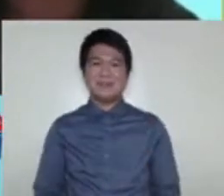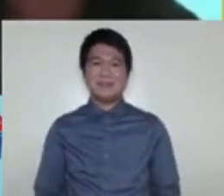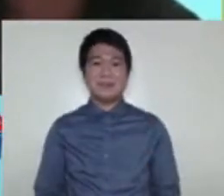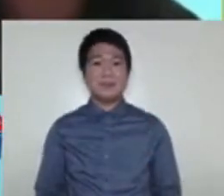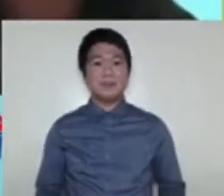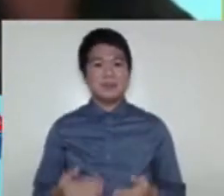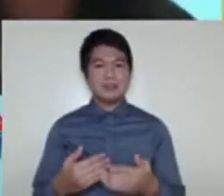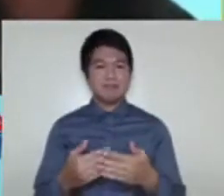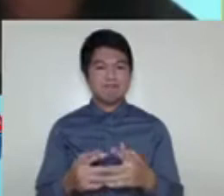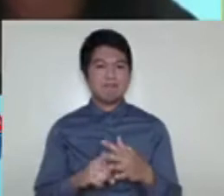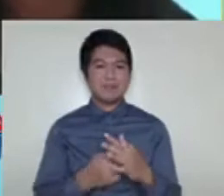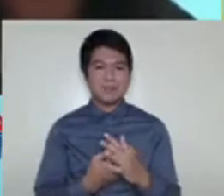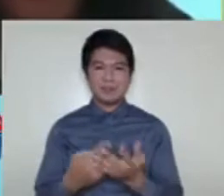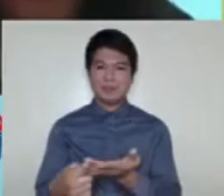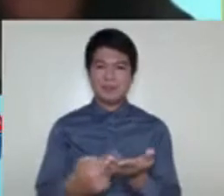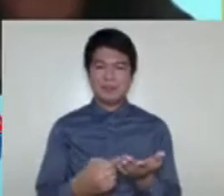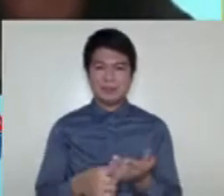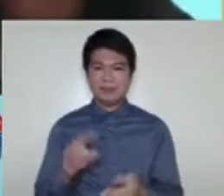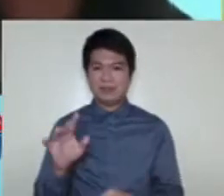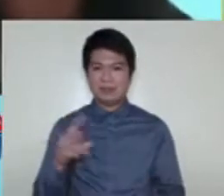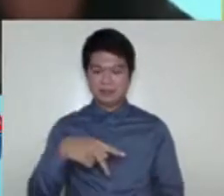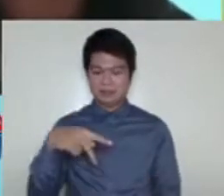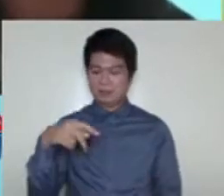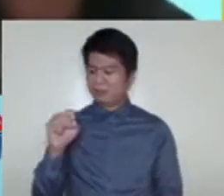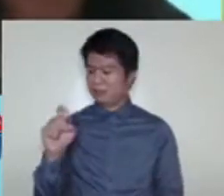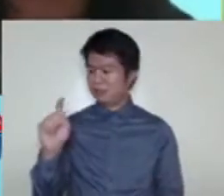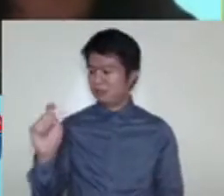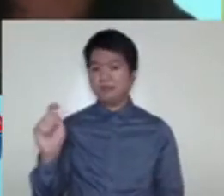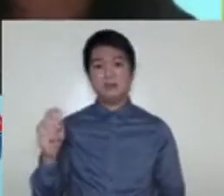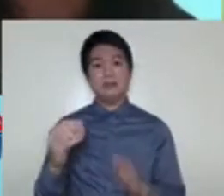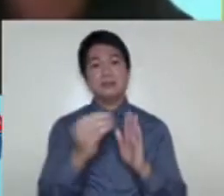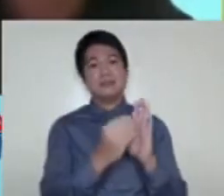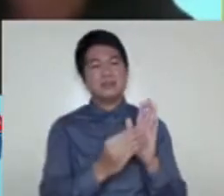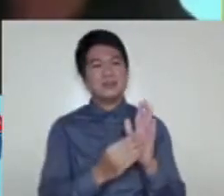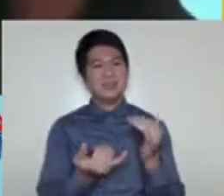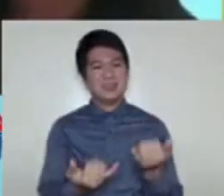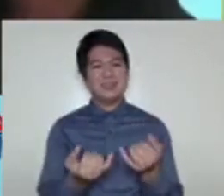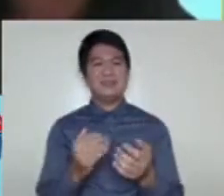discussion on the 18 PPST indicators for this school year.